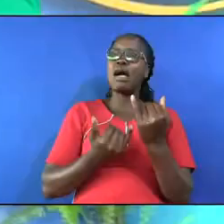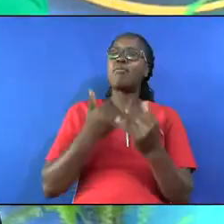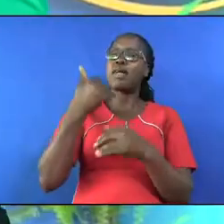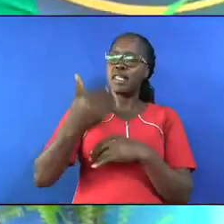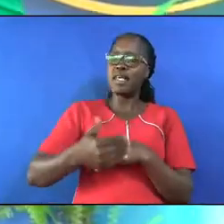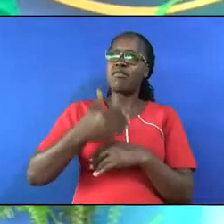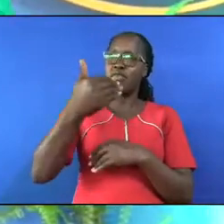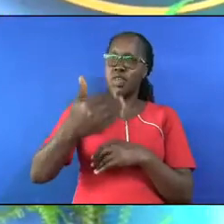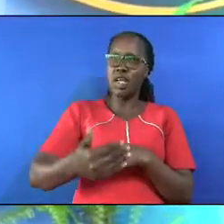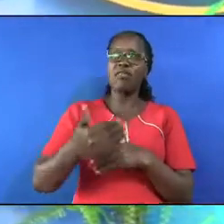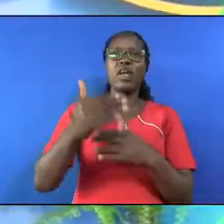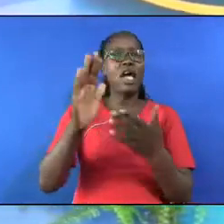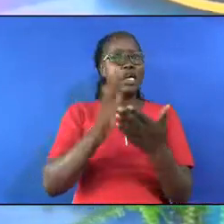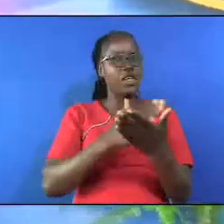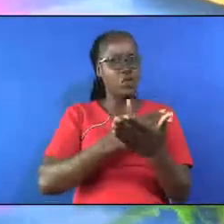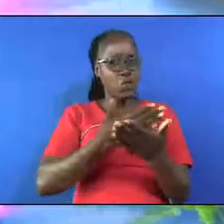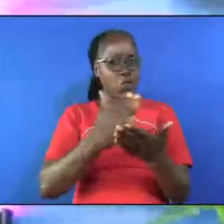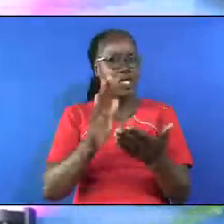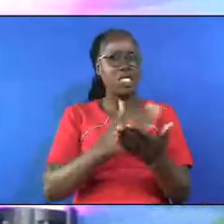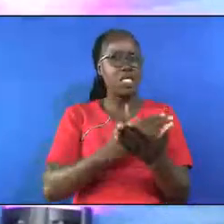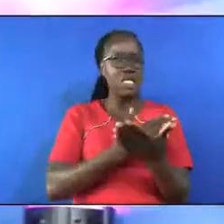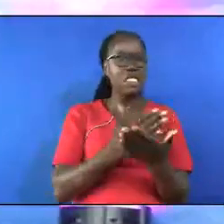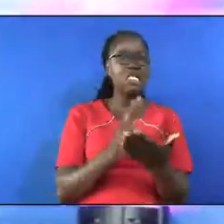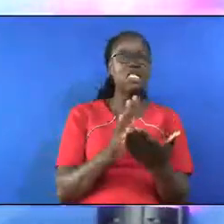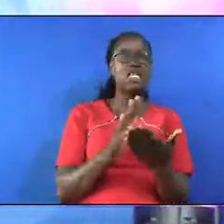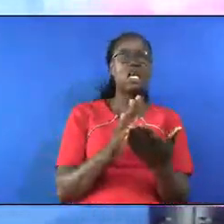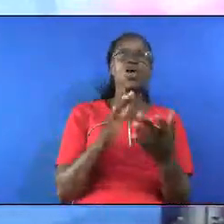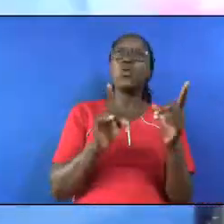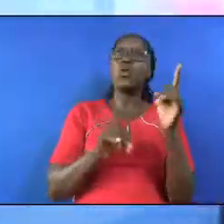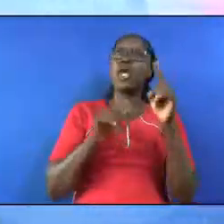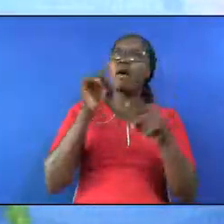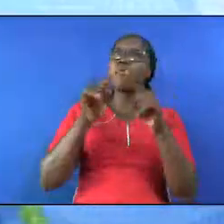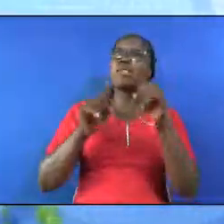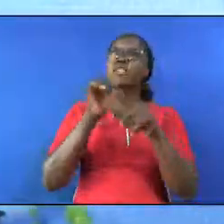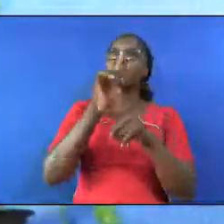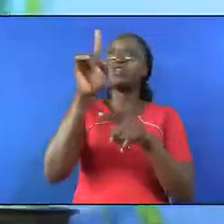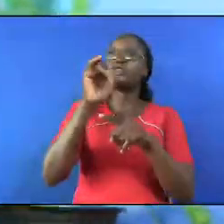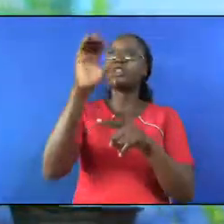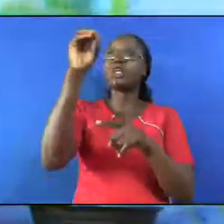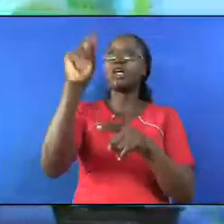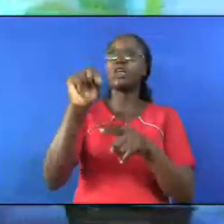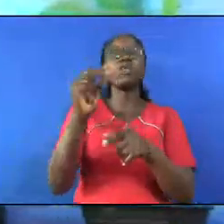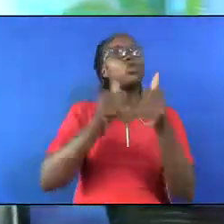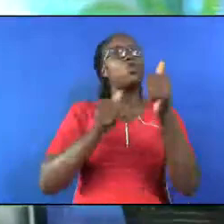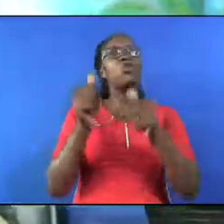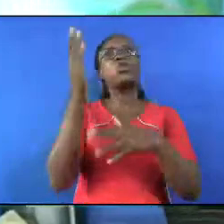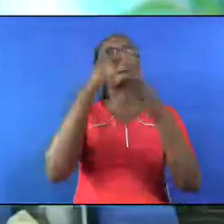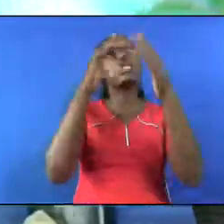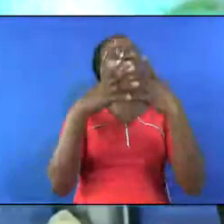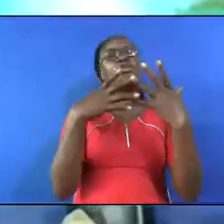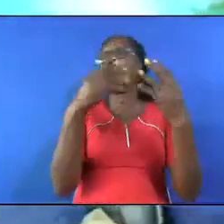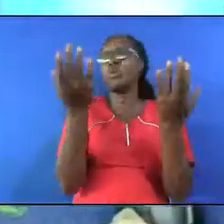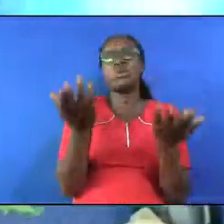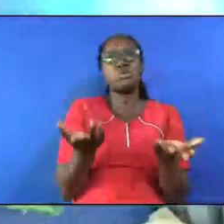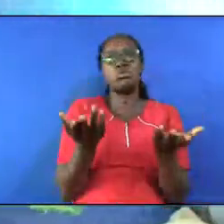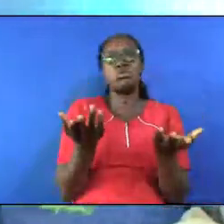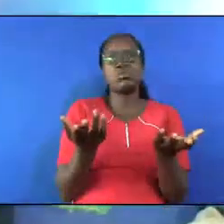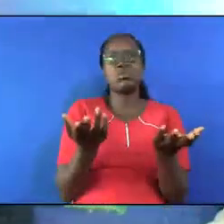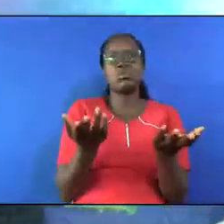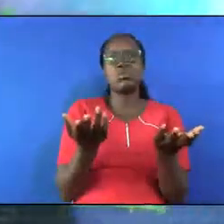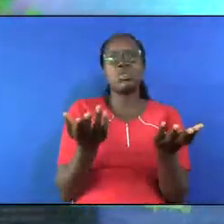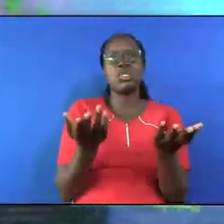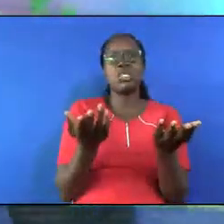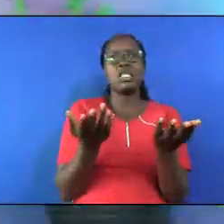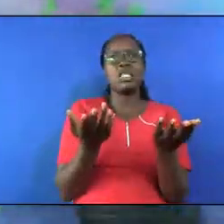out, and we sing hymns like we are marching to Zion. My brother, which Zion are you marching to?